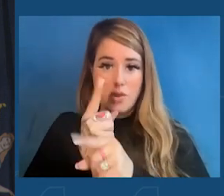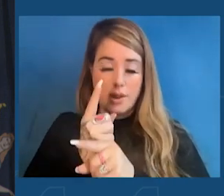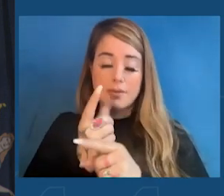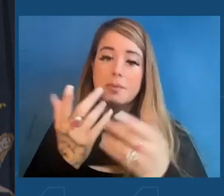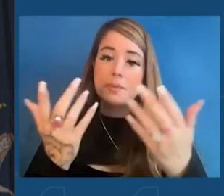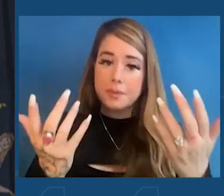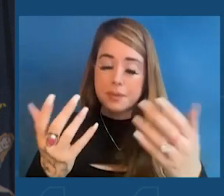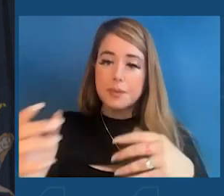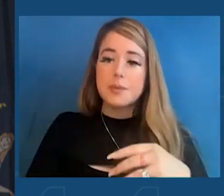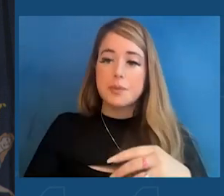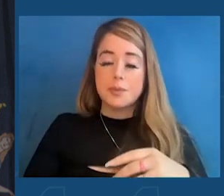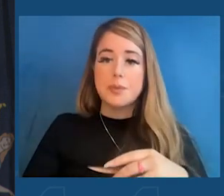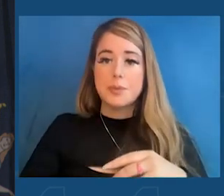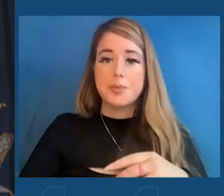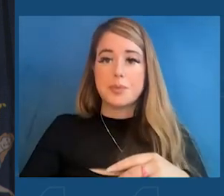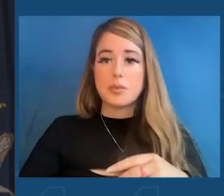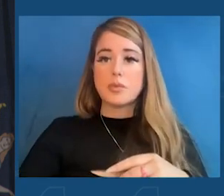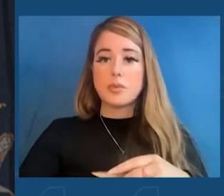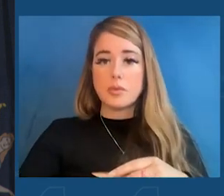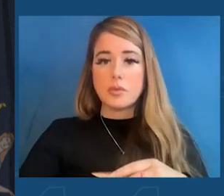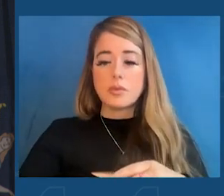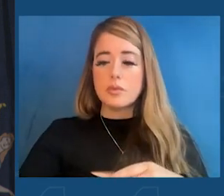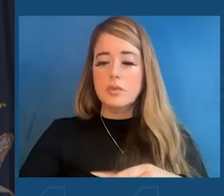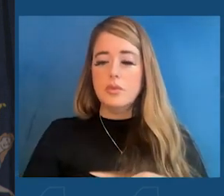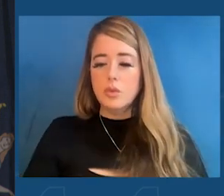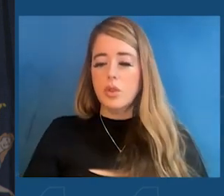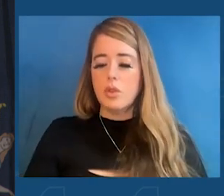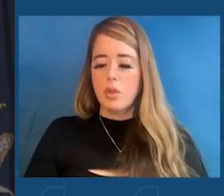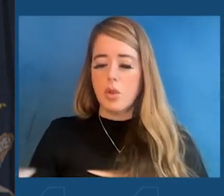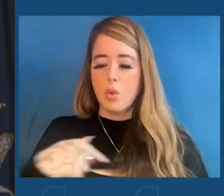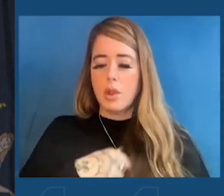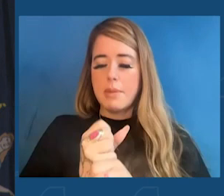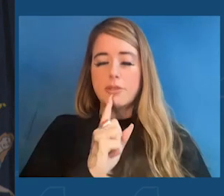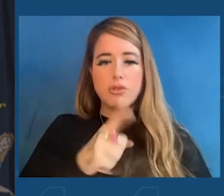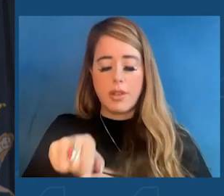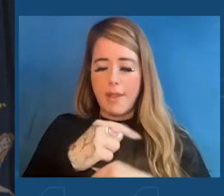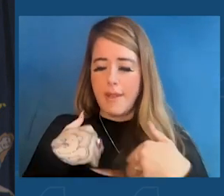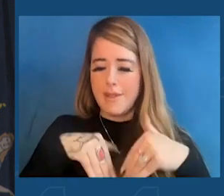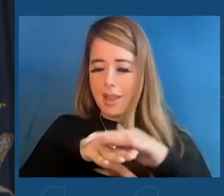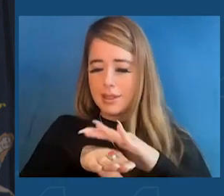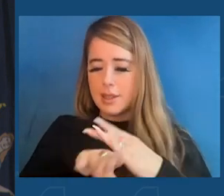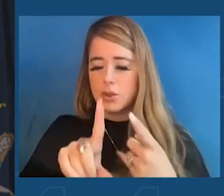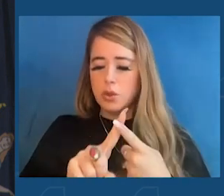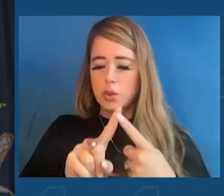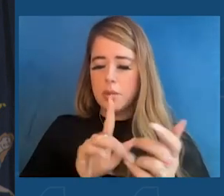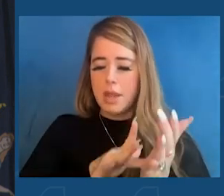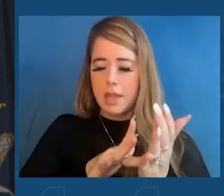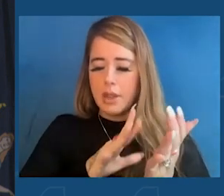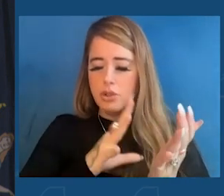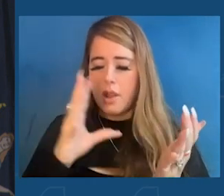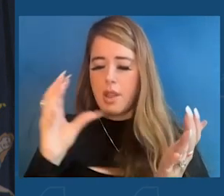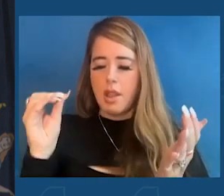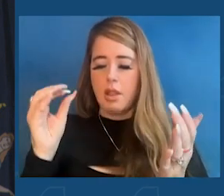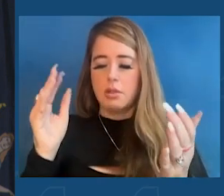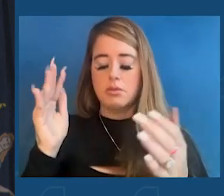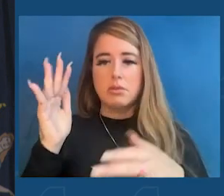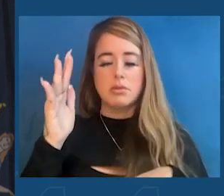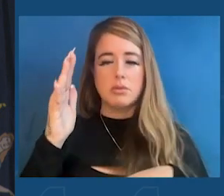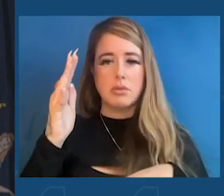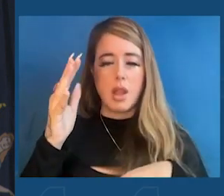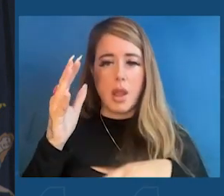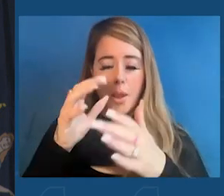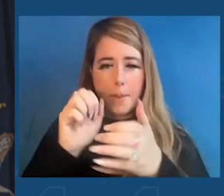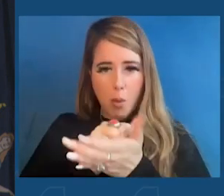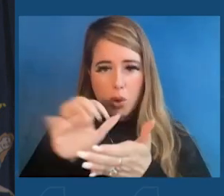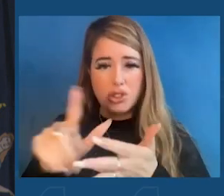Webb? But by ensuring that our students have access to medication abortion through their health centers or a local health care provider, we are